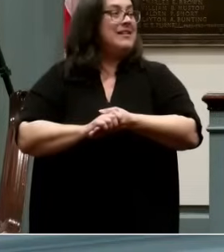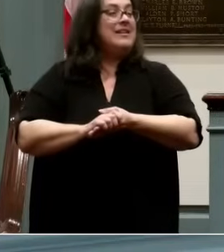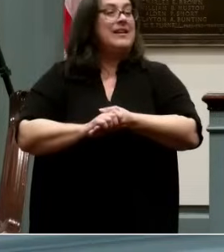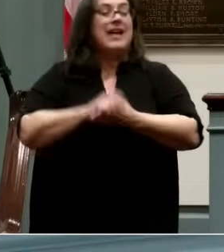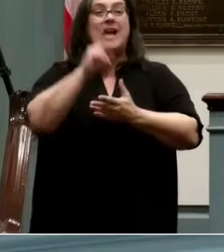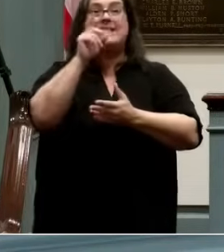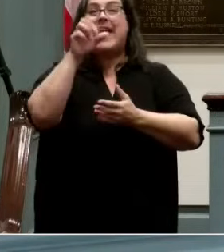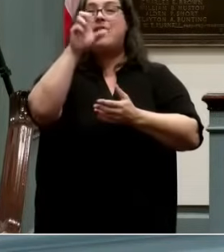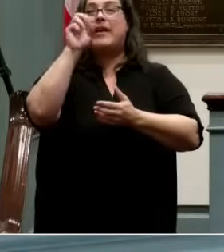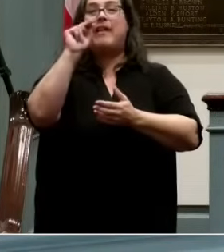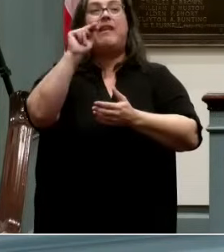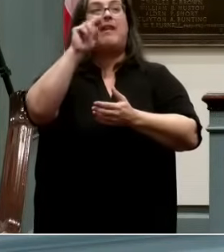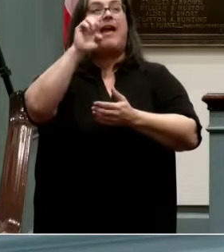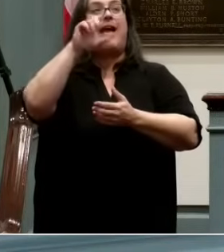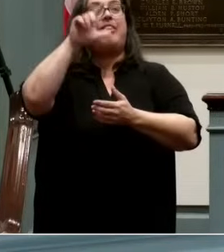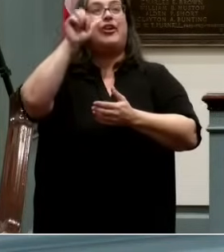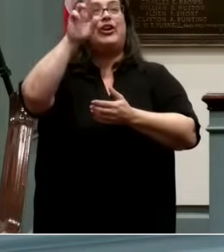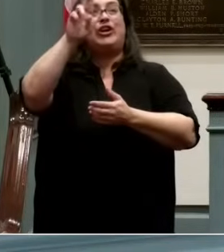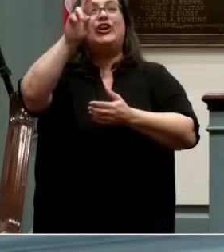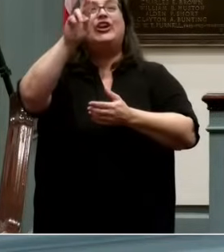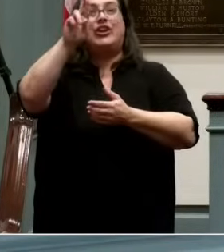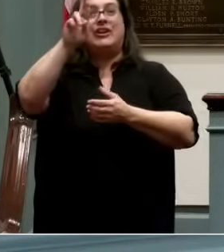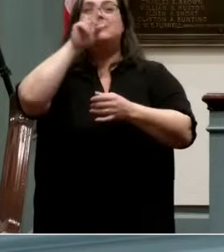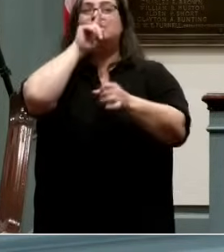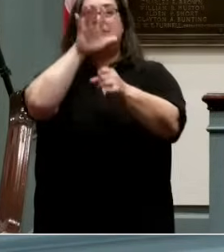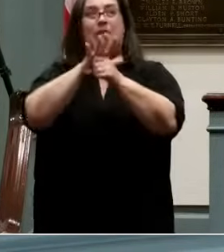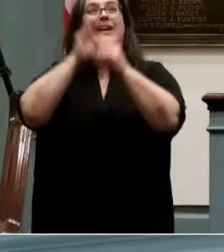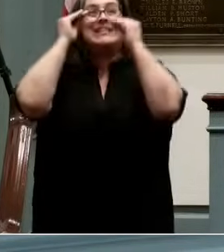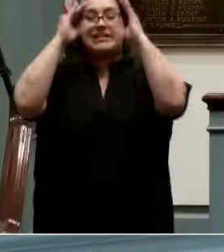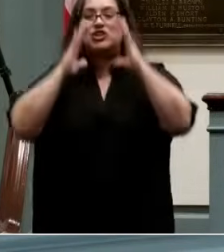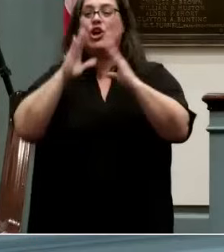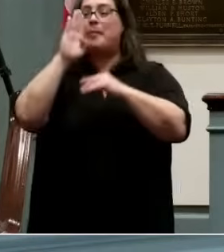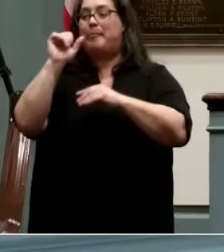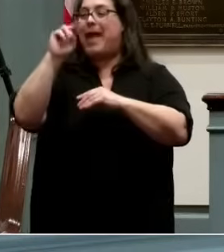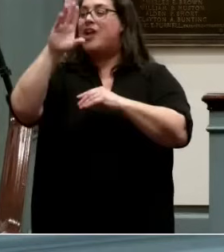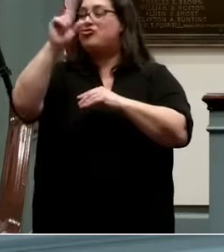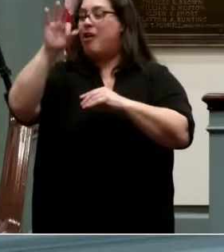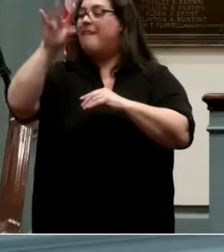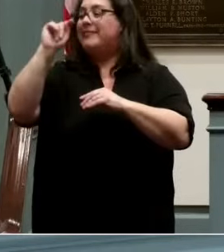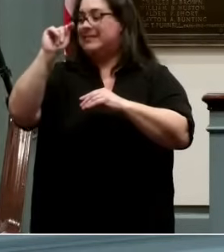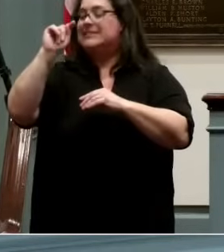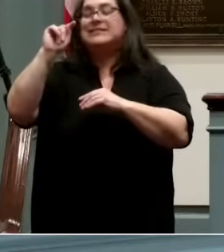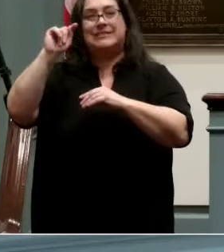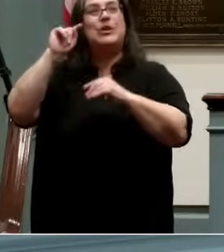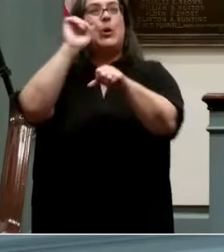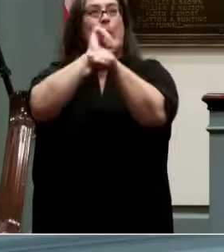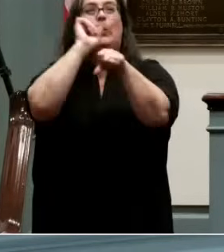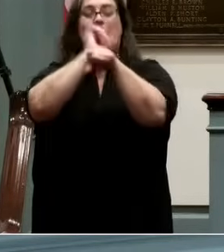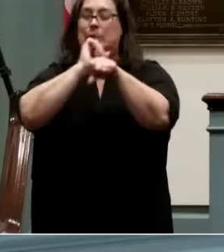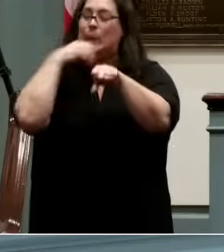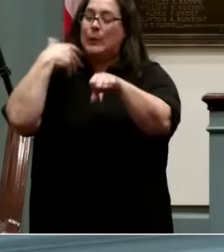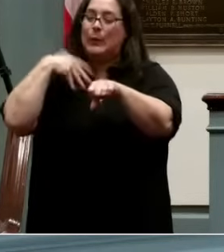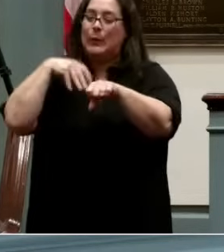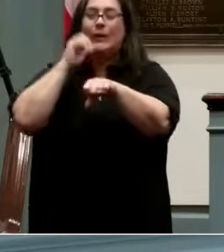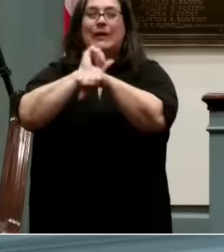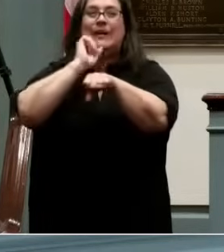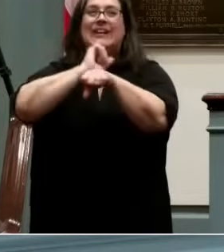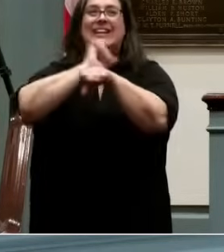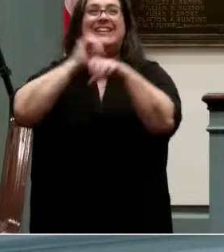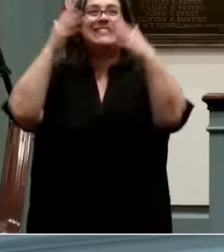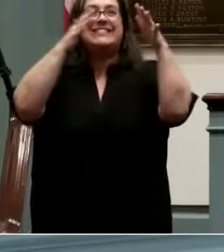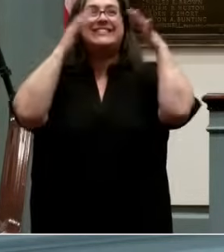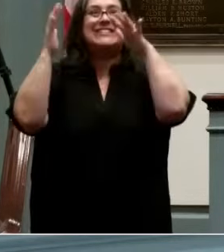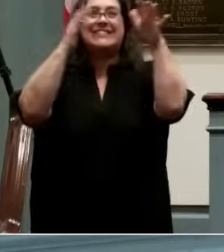And Karen Eller, a dedicated teacher at Bancroft who works with these students every day.